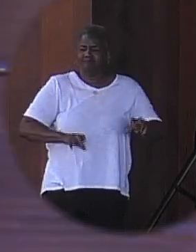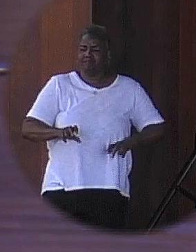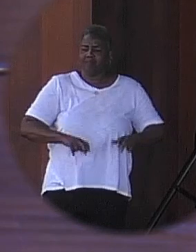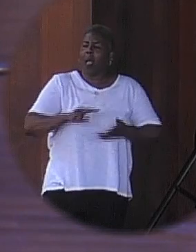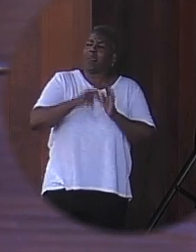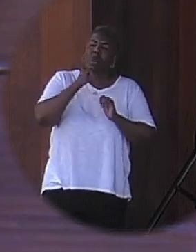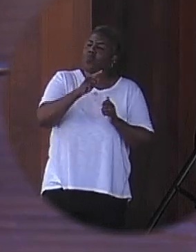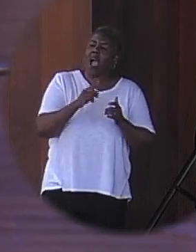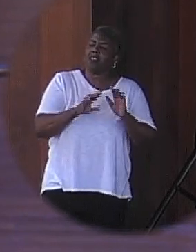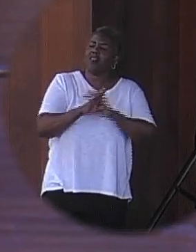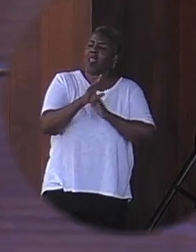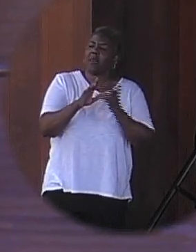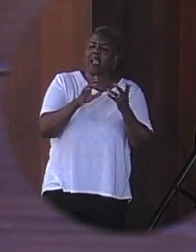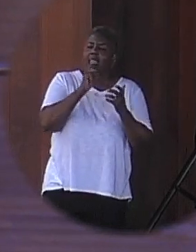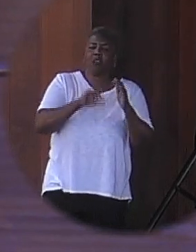in Christ.